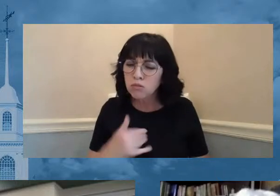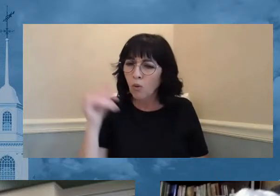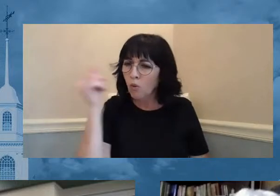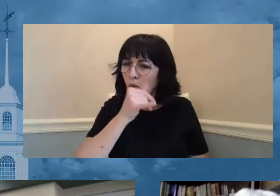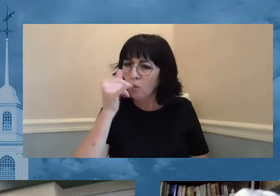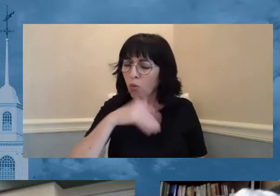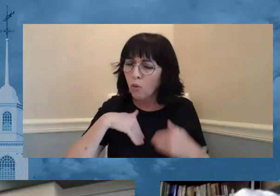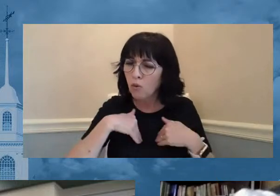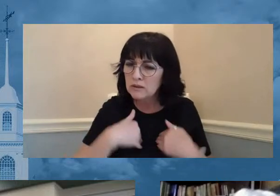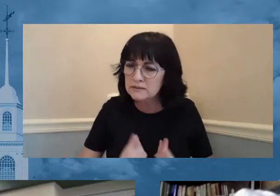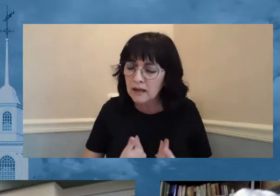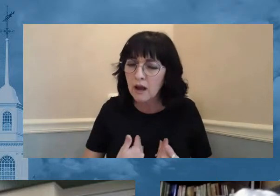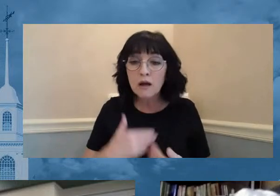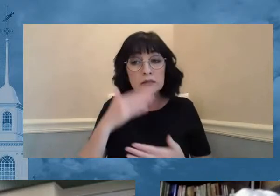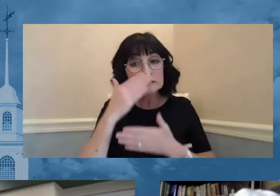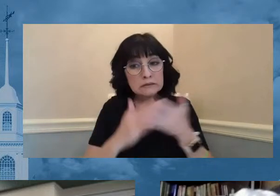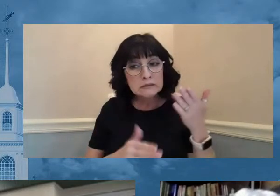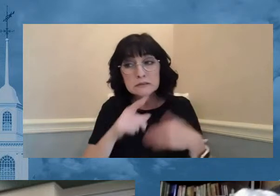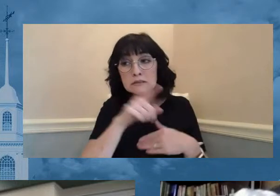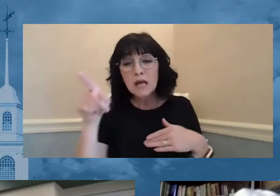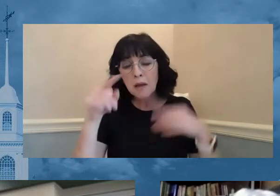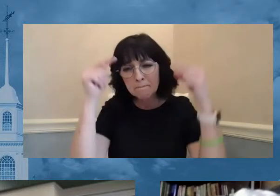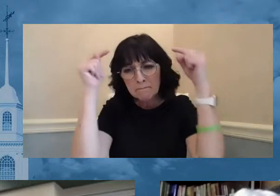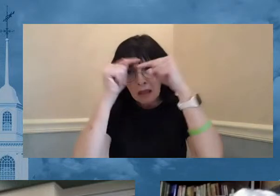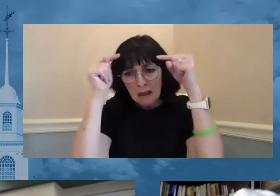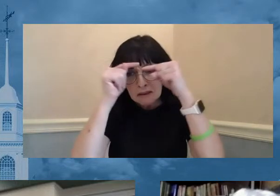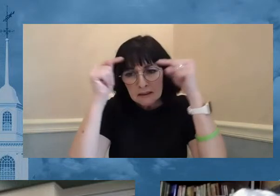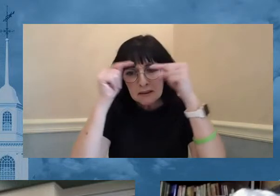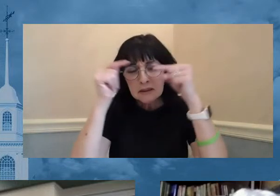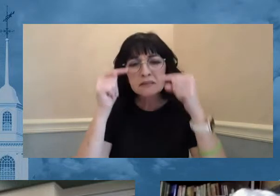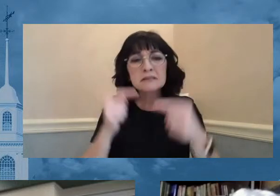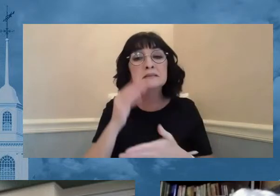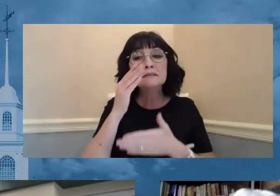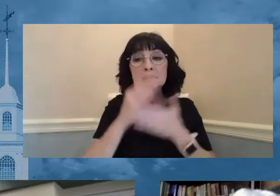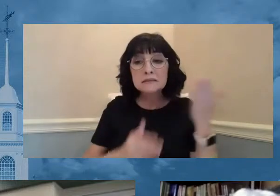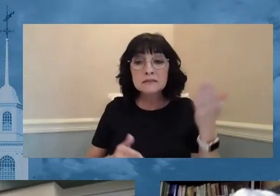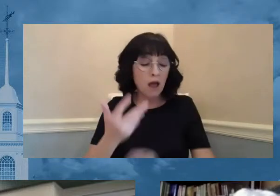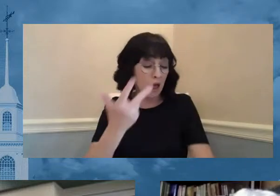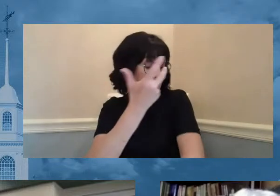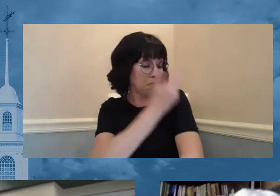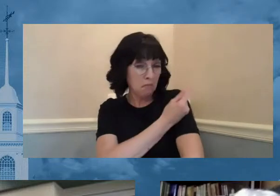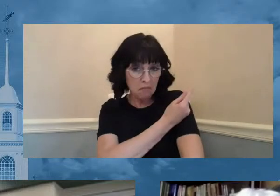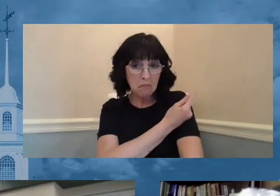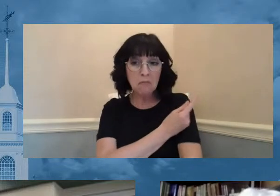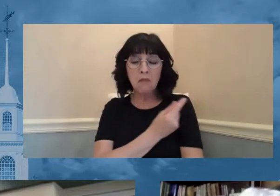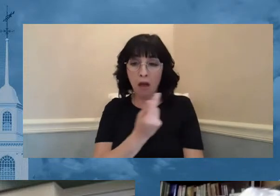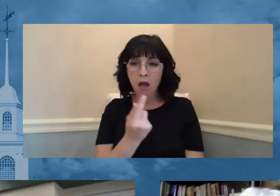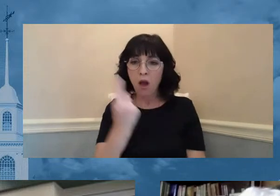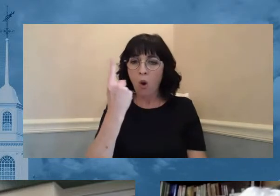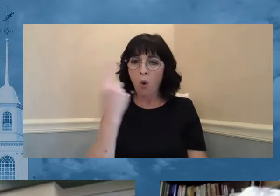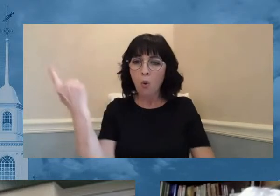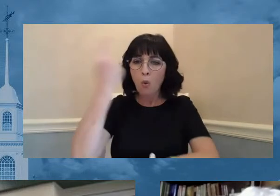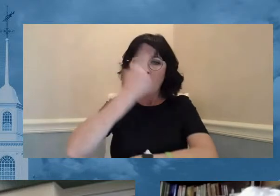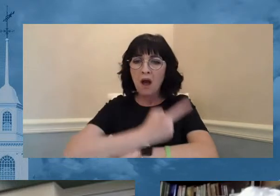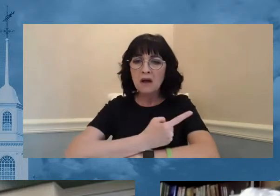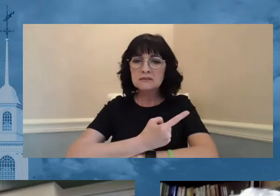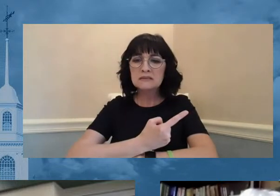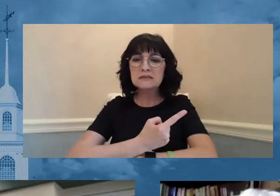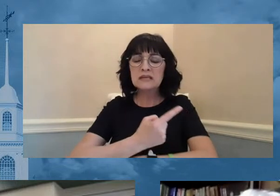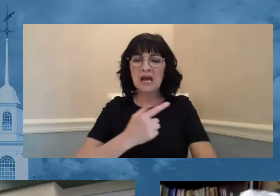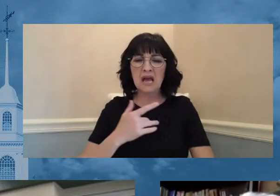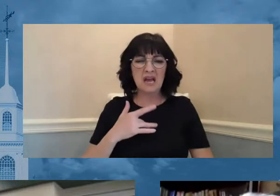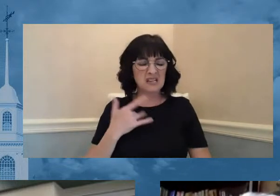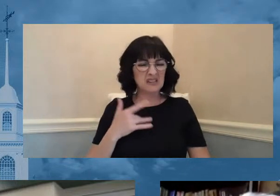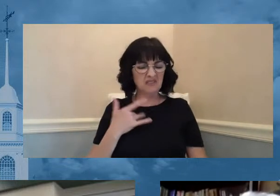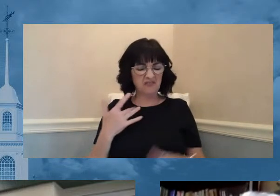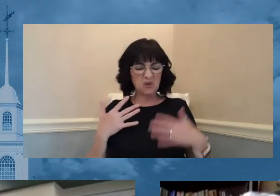the vaccine, but some people just don't feel great the 24 hours after the vaccine. And we are